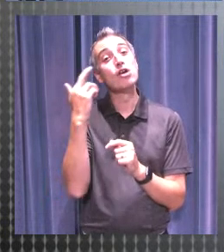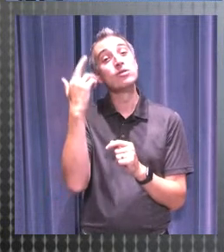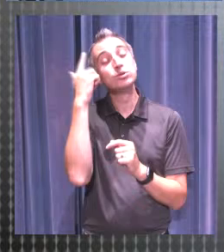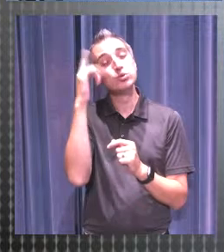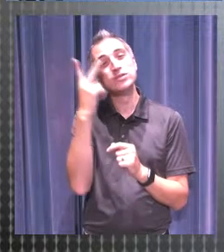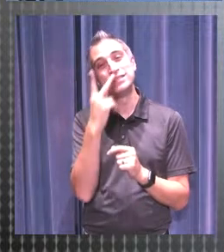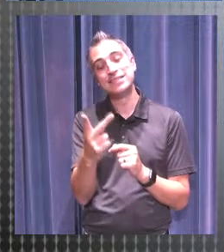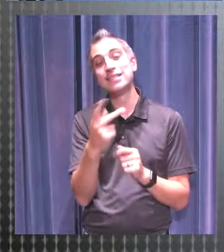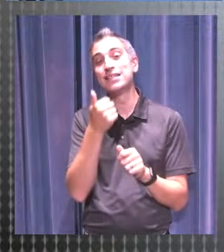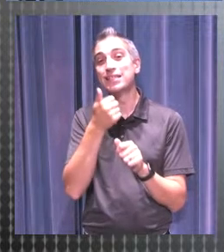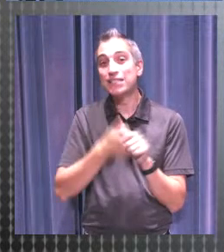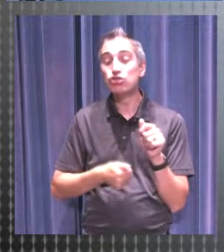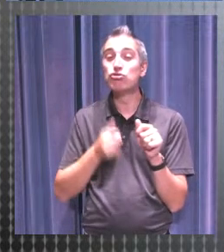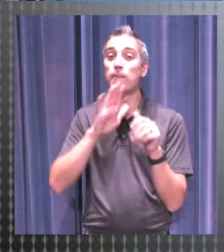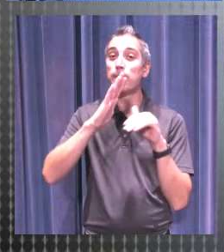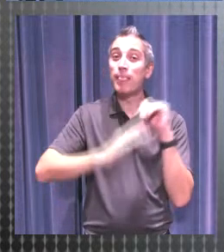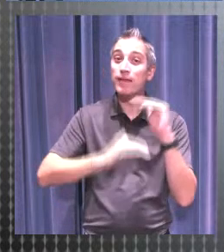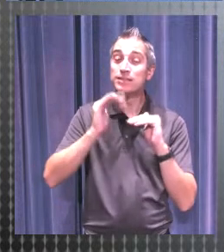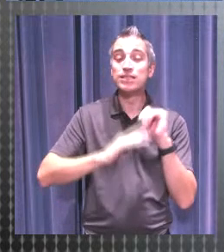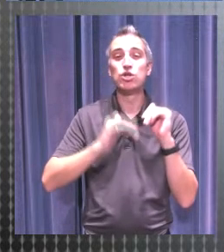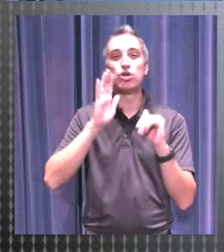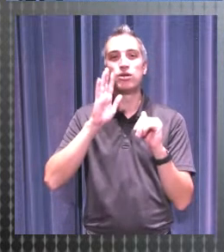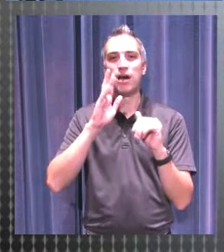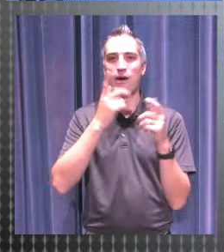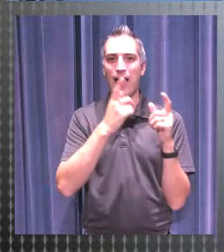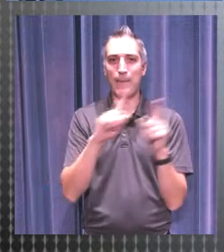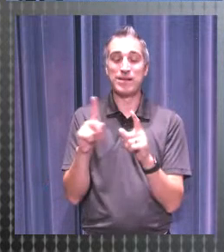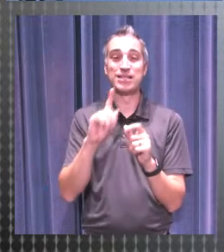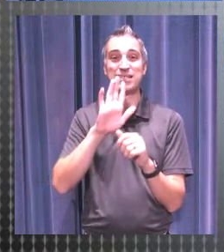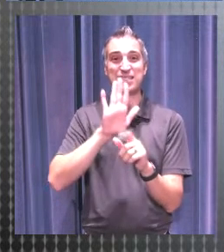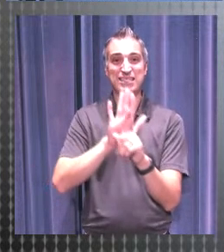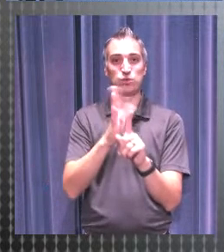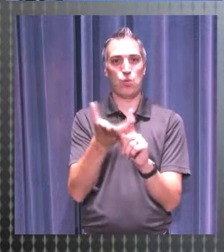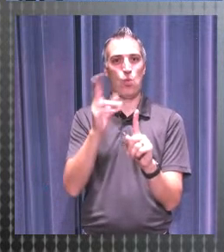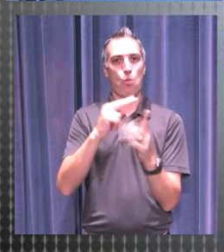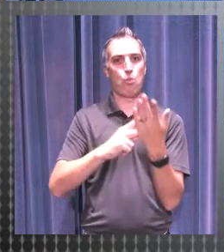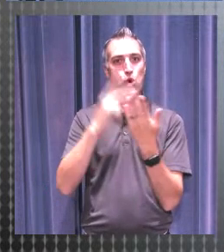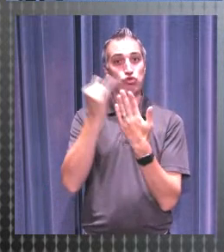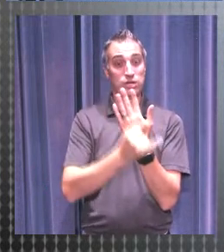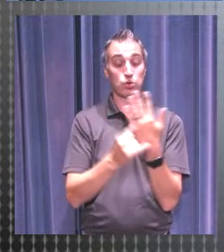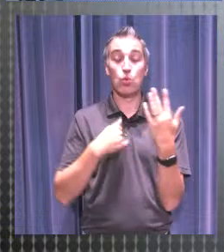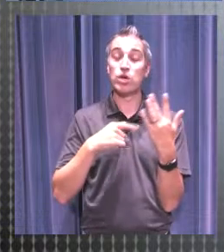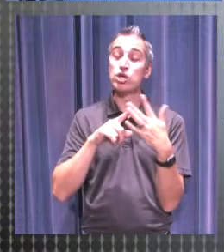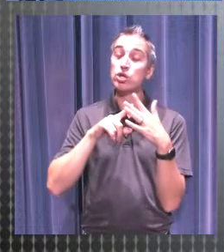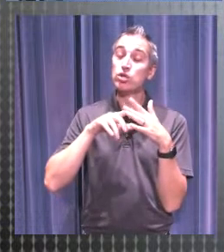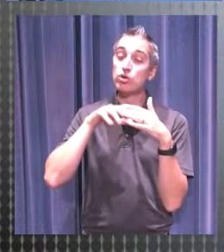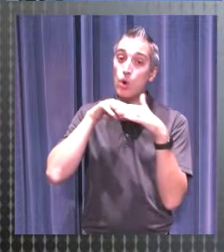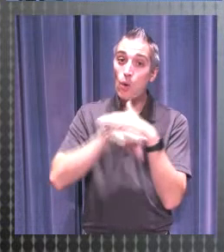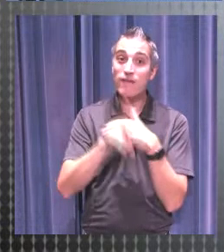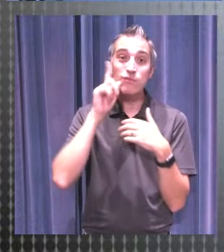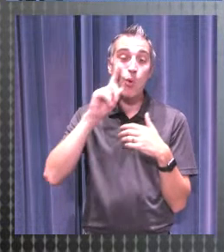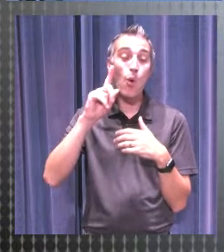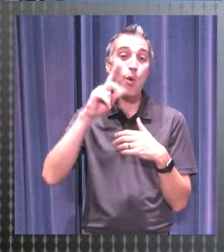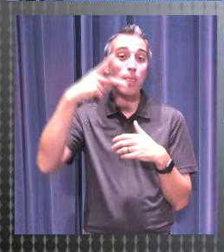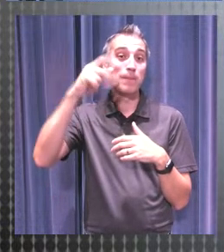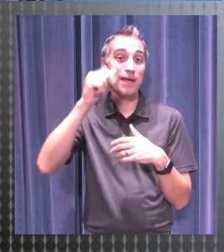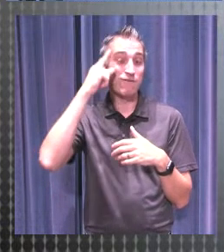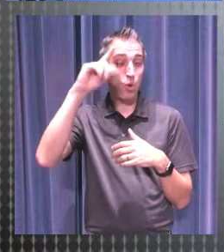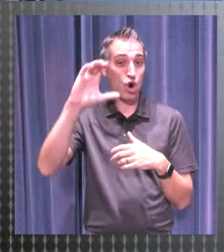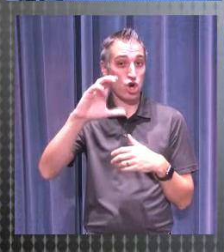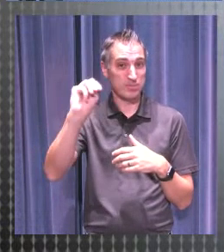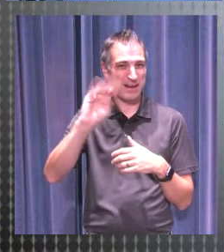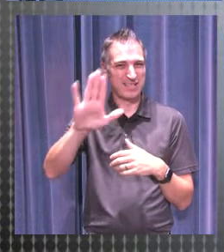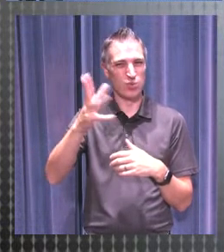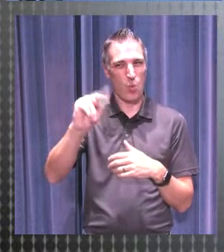each project, each of these buildings and each one of these is actually taken as its own project. So when we go in to do the PA for the Curtis Mott building, it's its